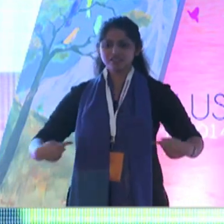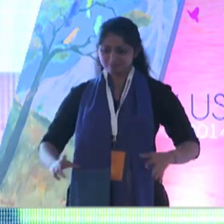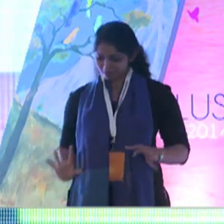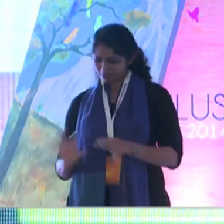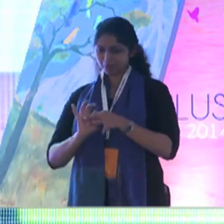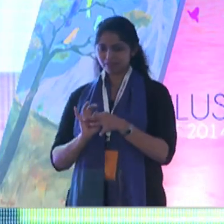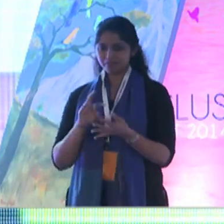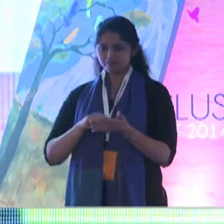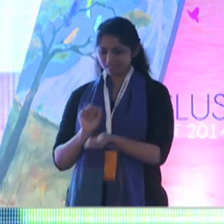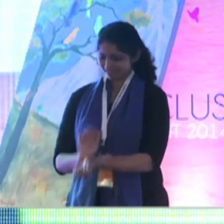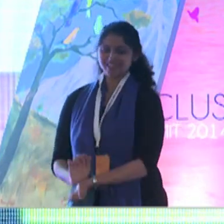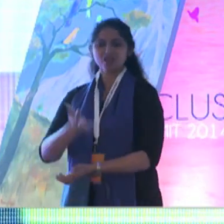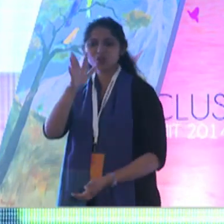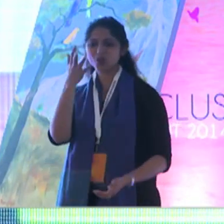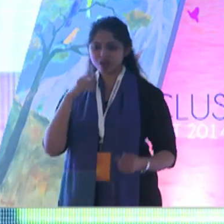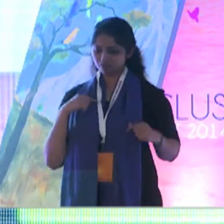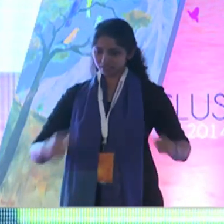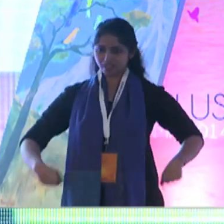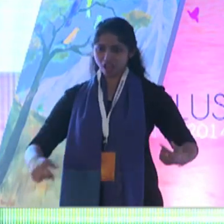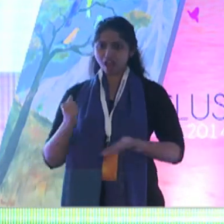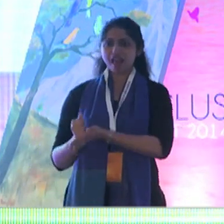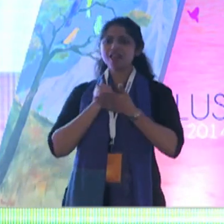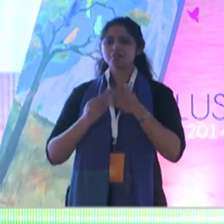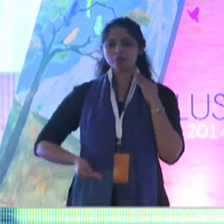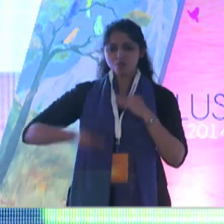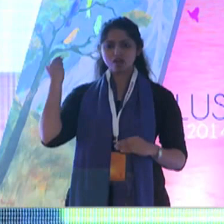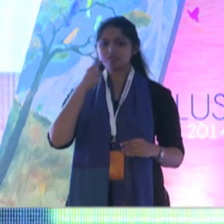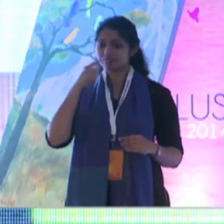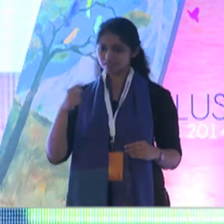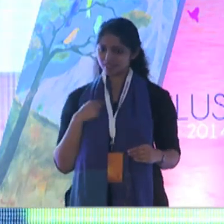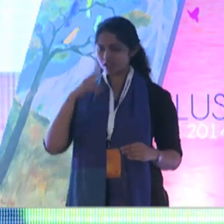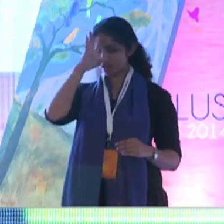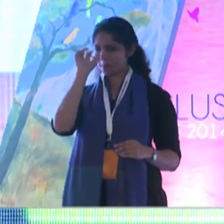bound, is her slogan. And I'll quote what she said. She said to me